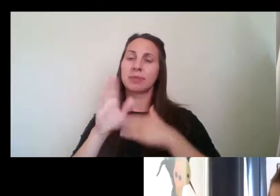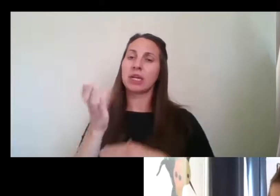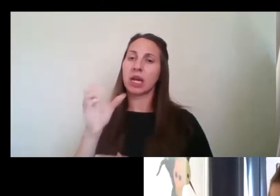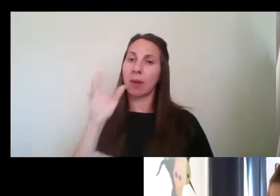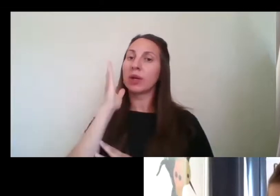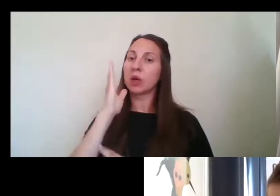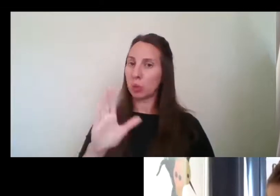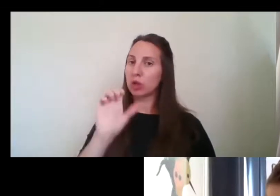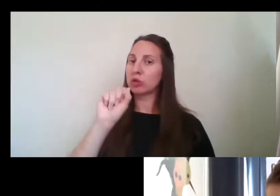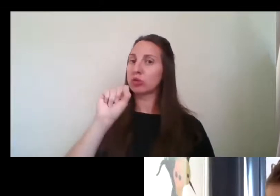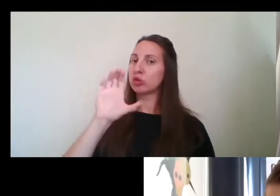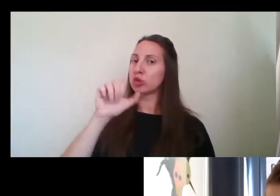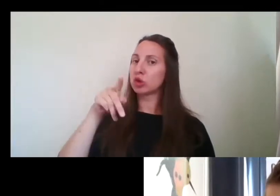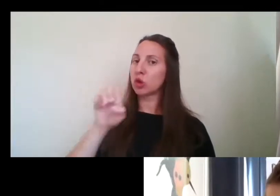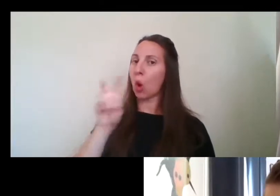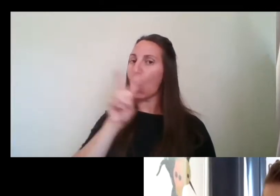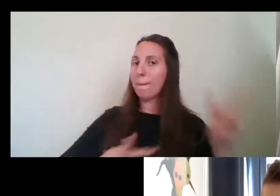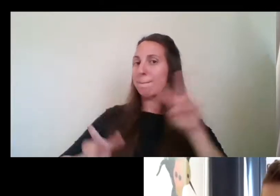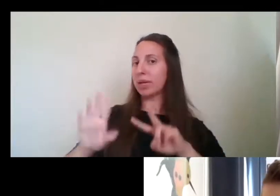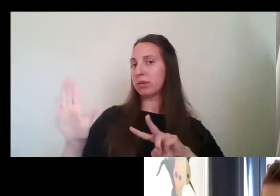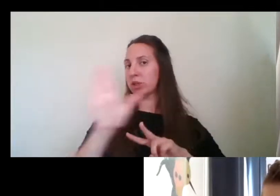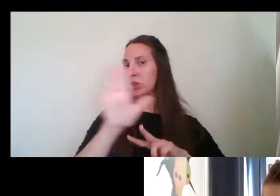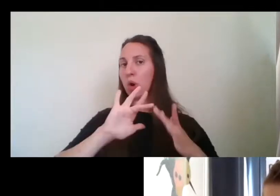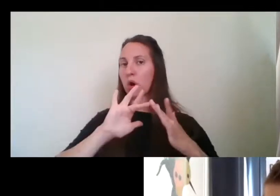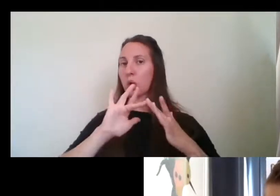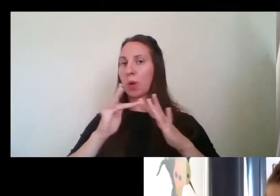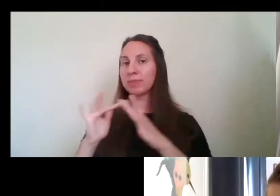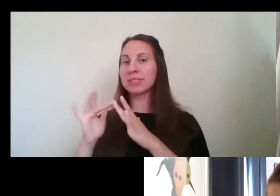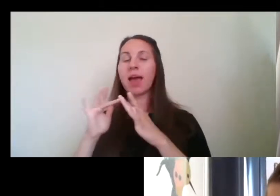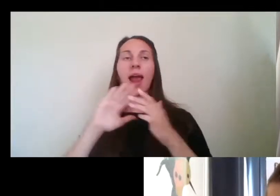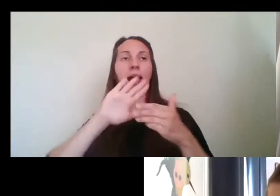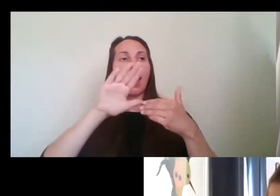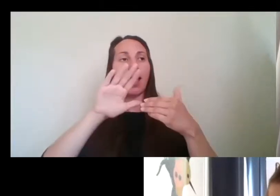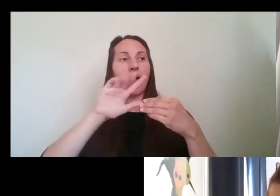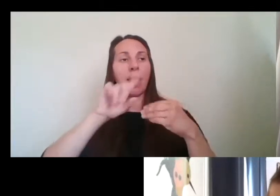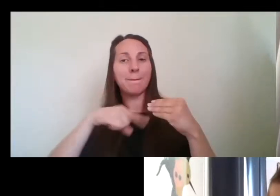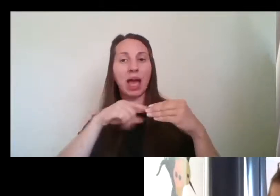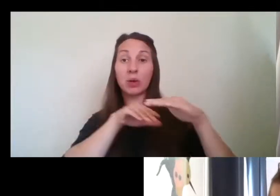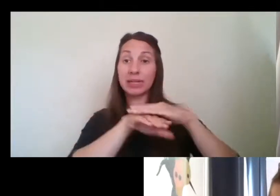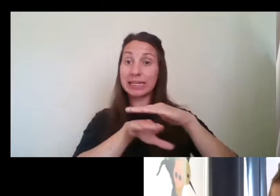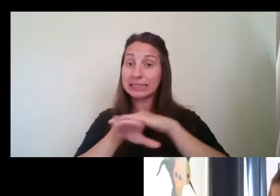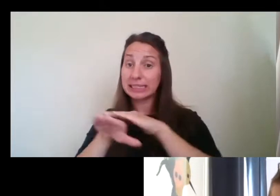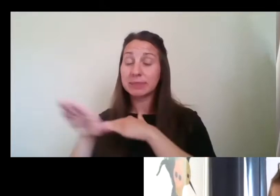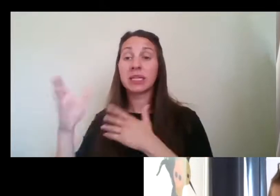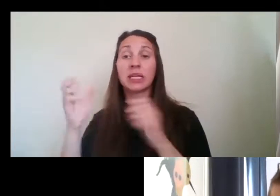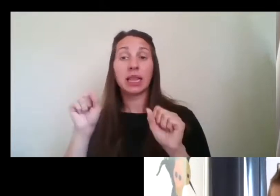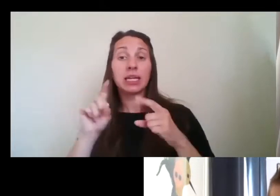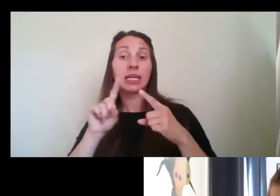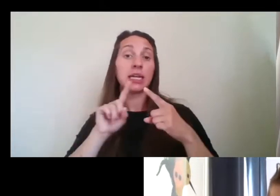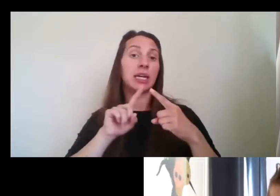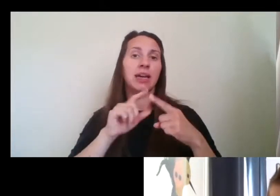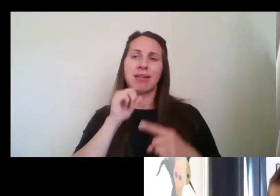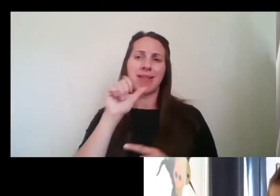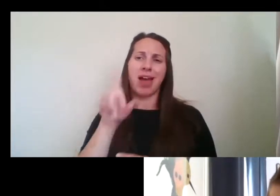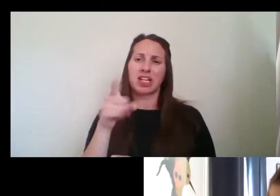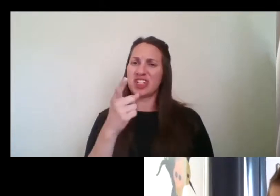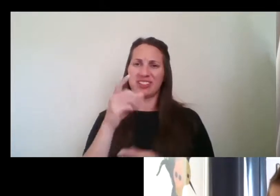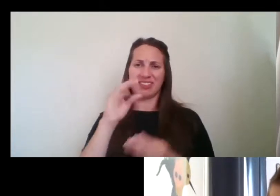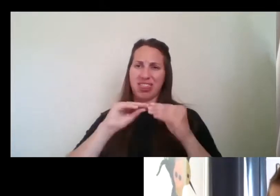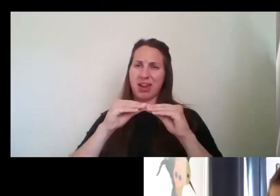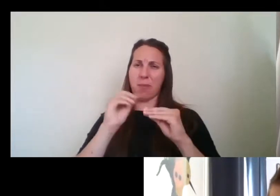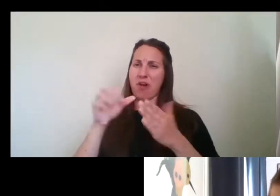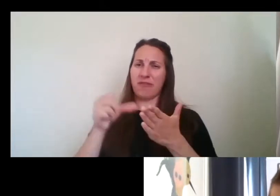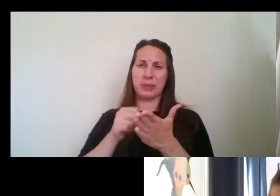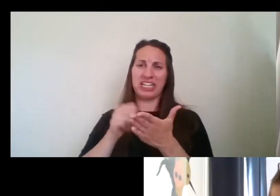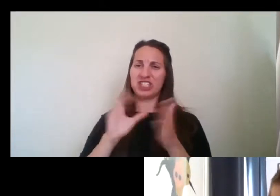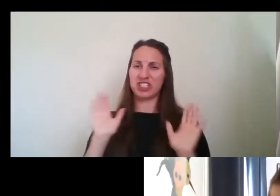scope your website based on the complexity and the types of user interactions and not a static number of pages. It's a science of looking